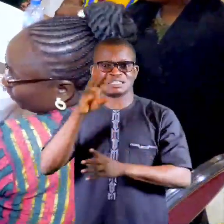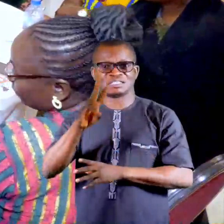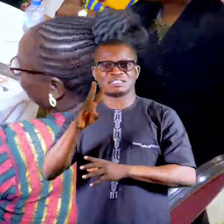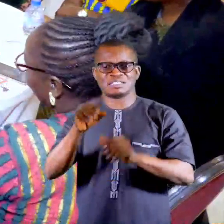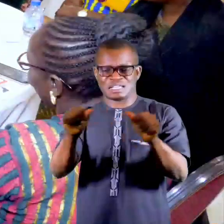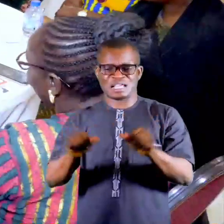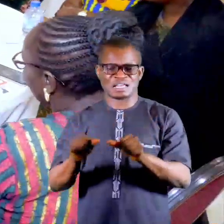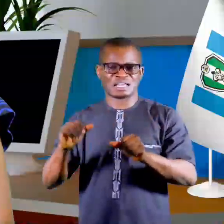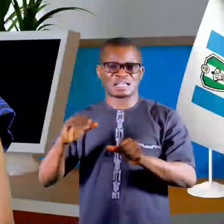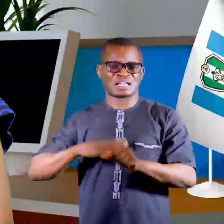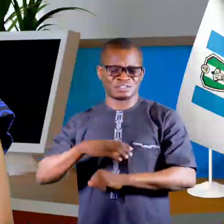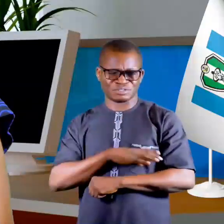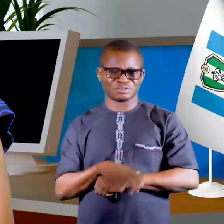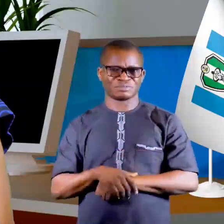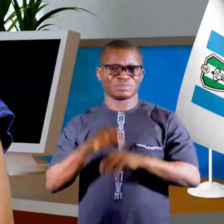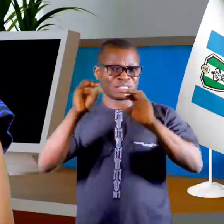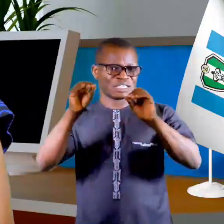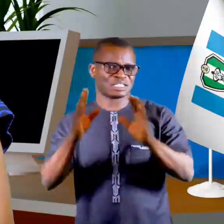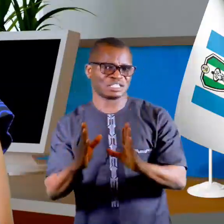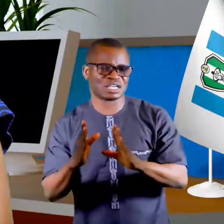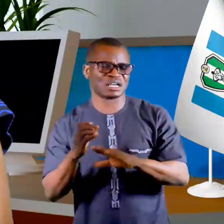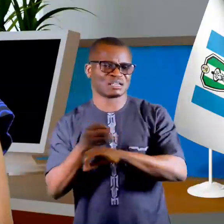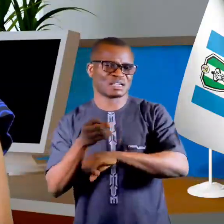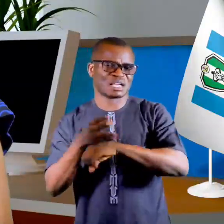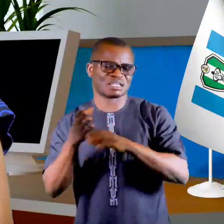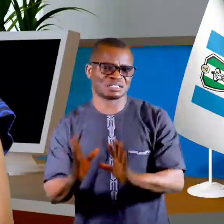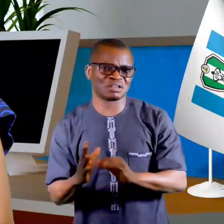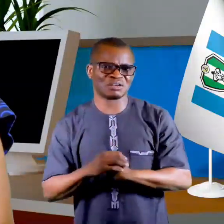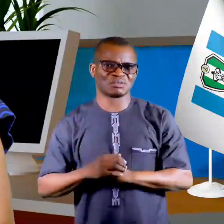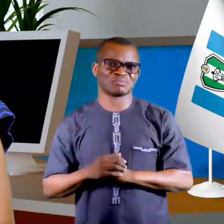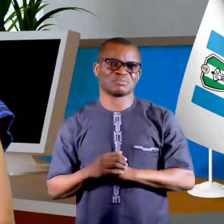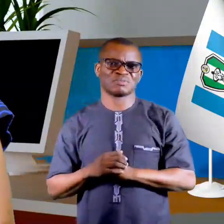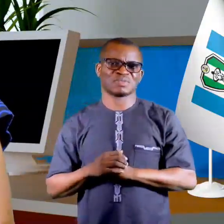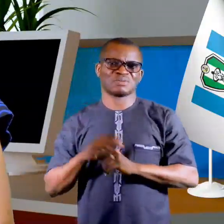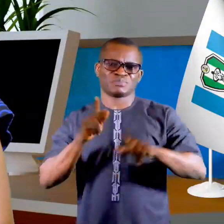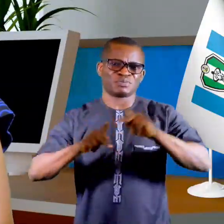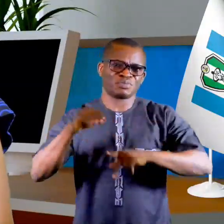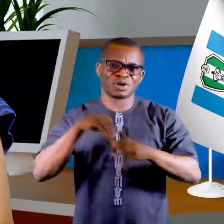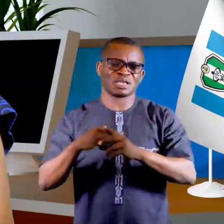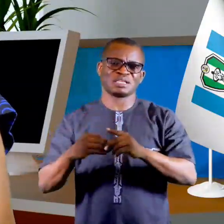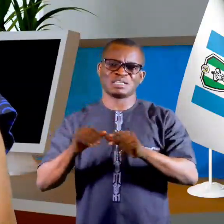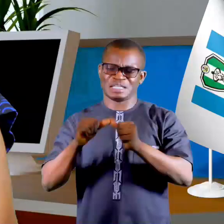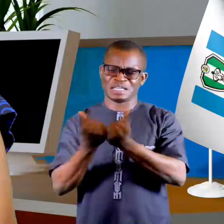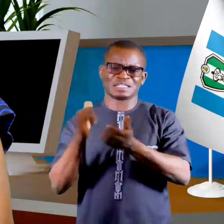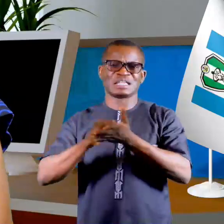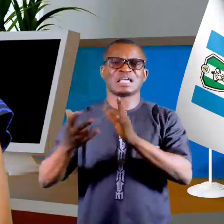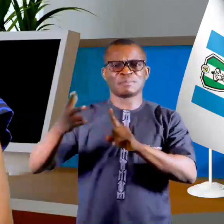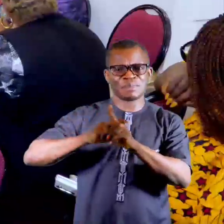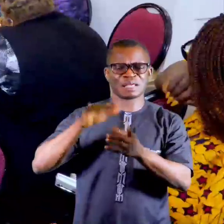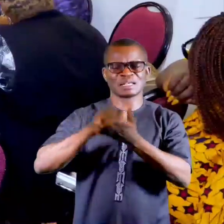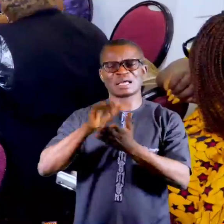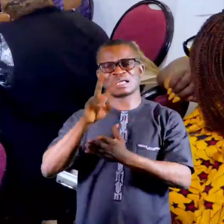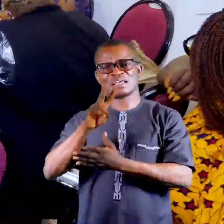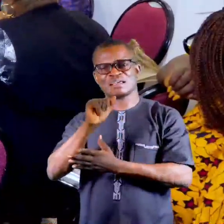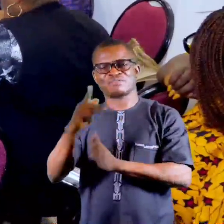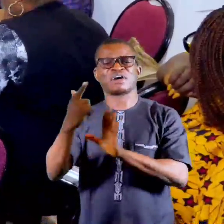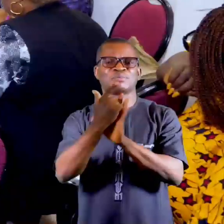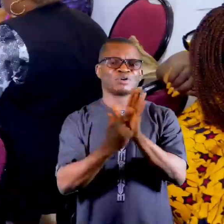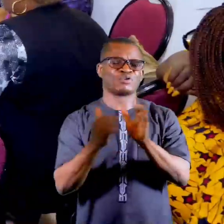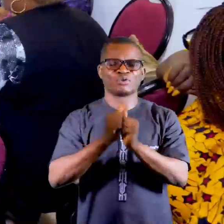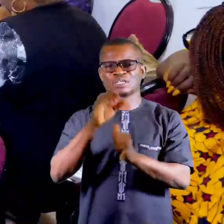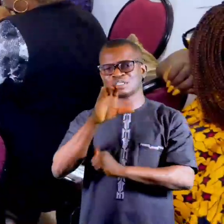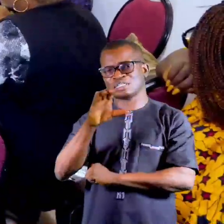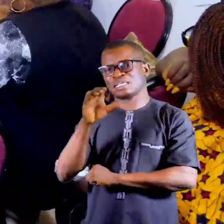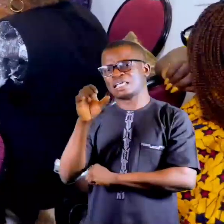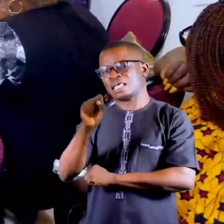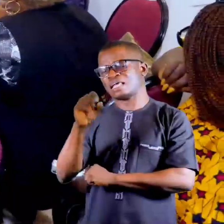from UBEB, HIMAT members, which are ministries, departments, and agencies that implement the VAP Act, and then civil